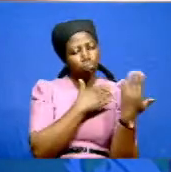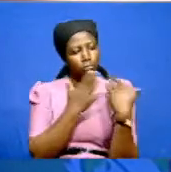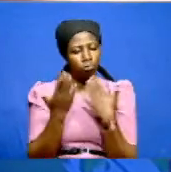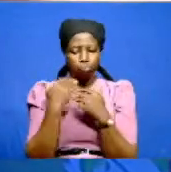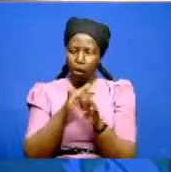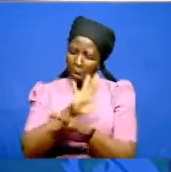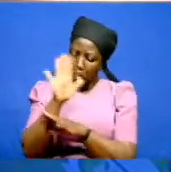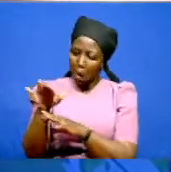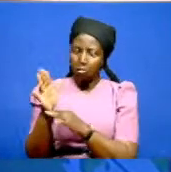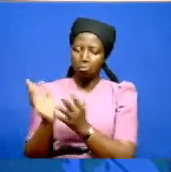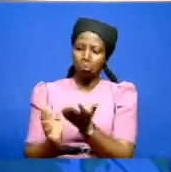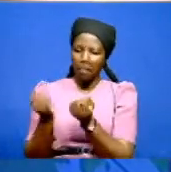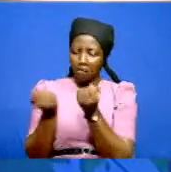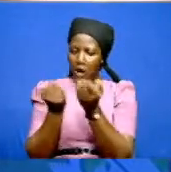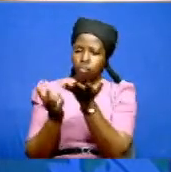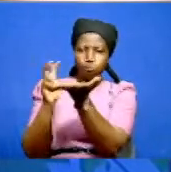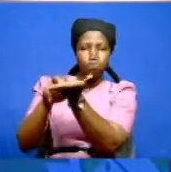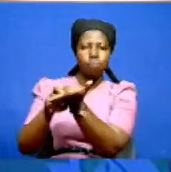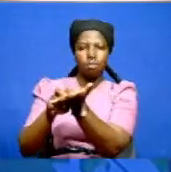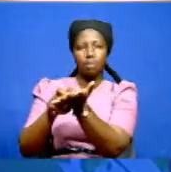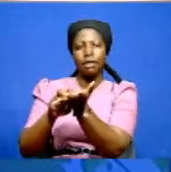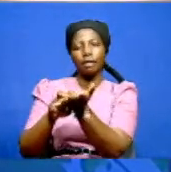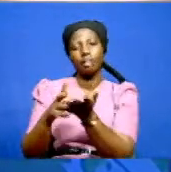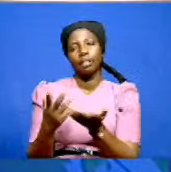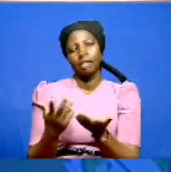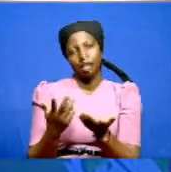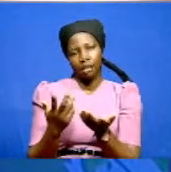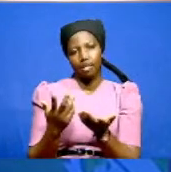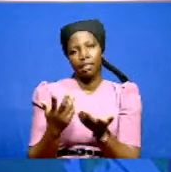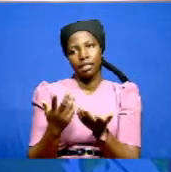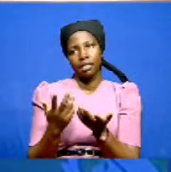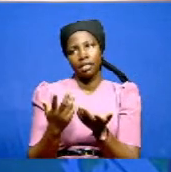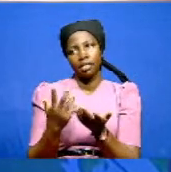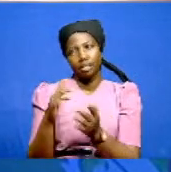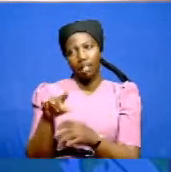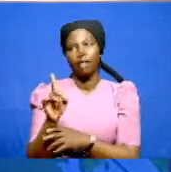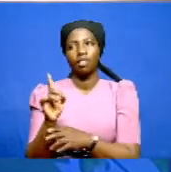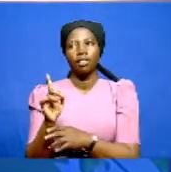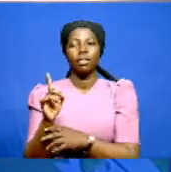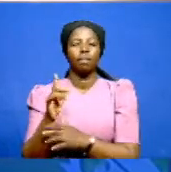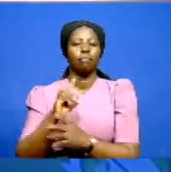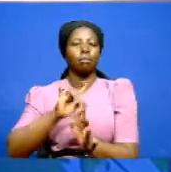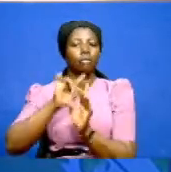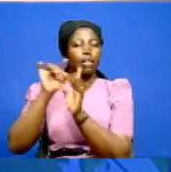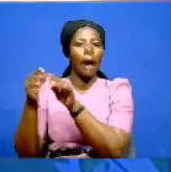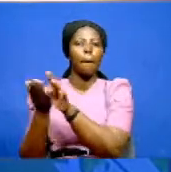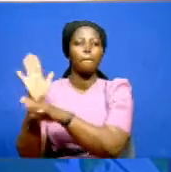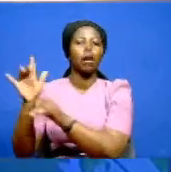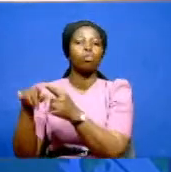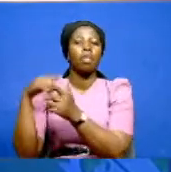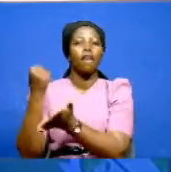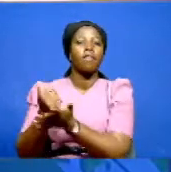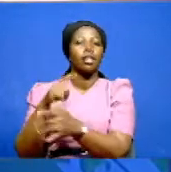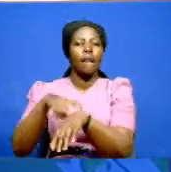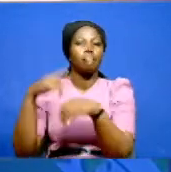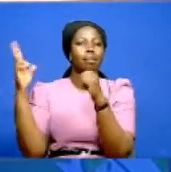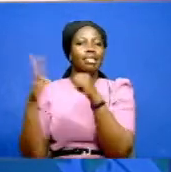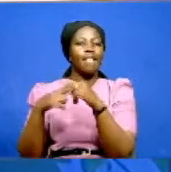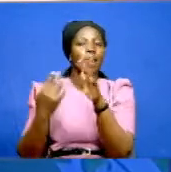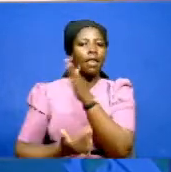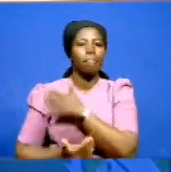into his car, and he will be at his office at 7 in the